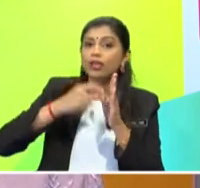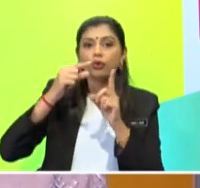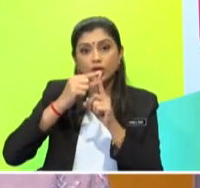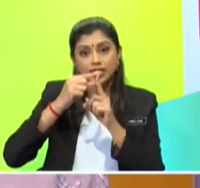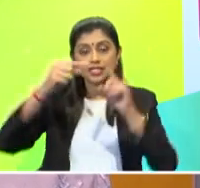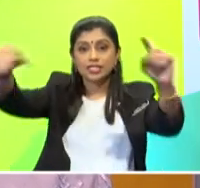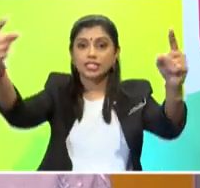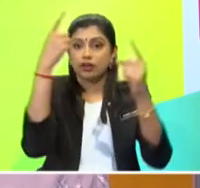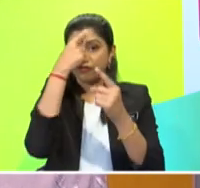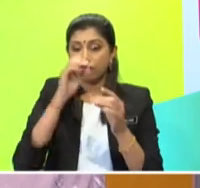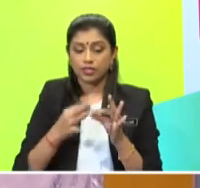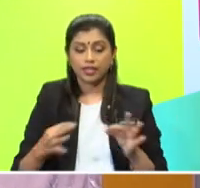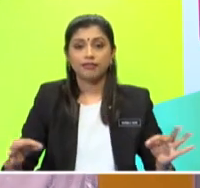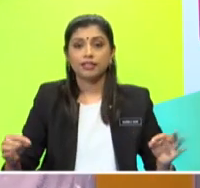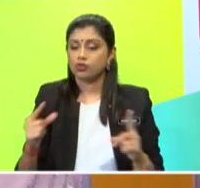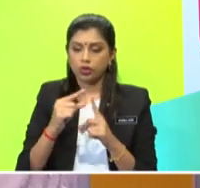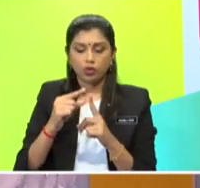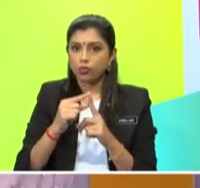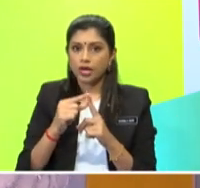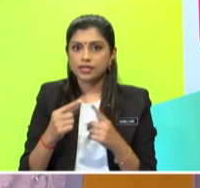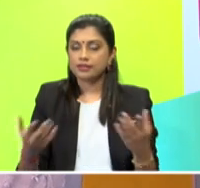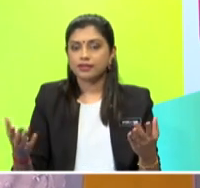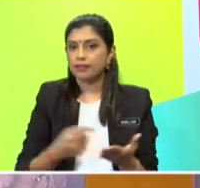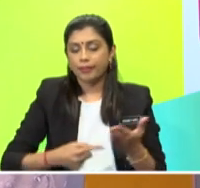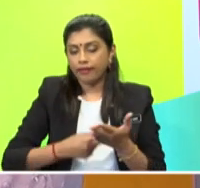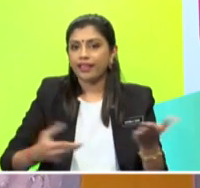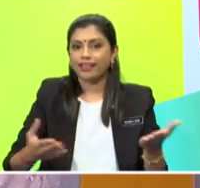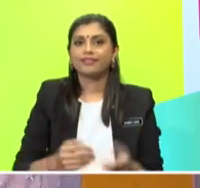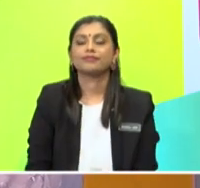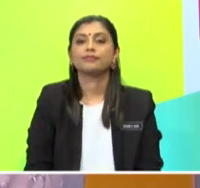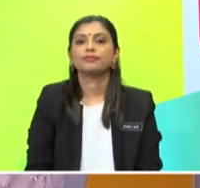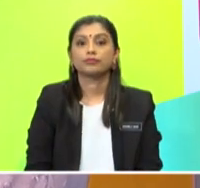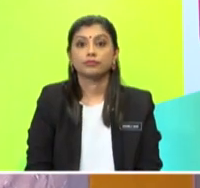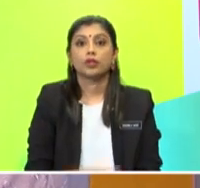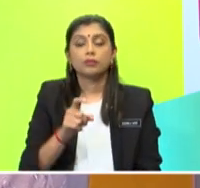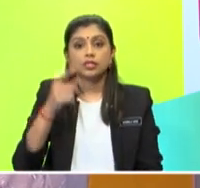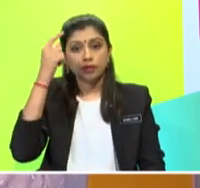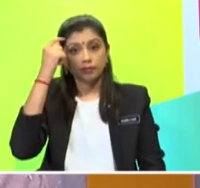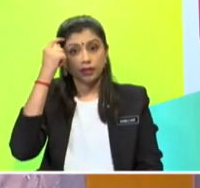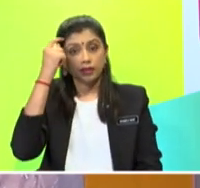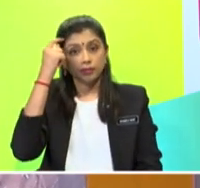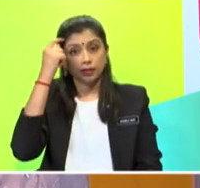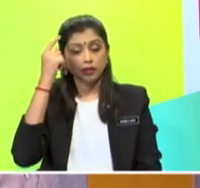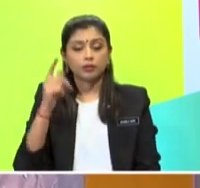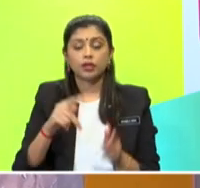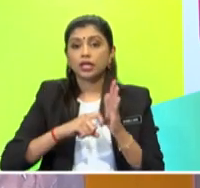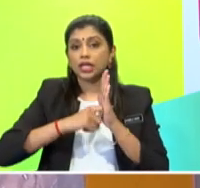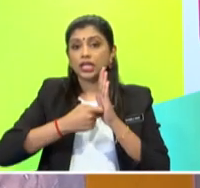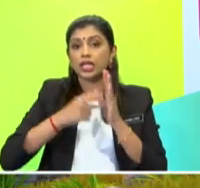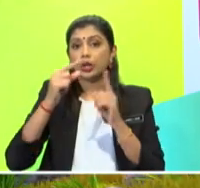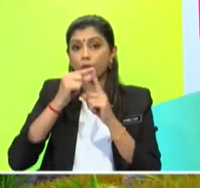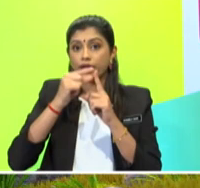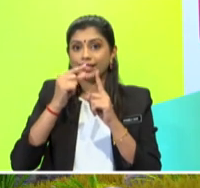for words, will be just your verb and agreement. Yeah, we always play with keywords, Sean. Okay. Now, last but not least, we are going